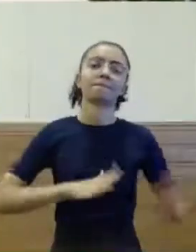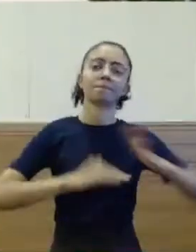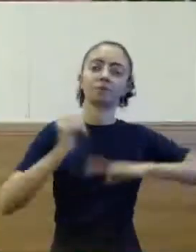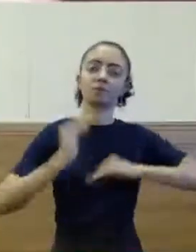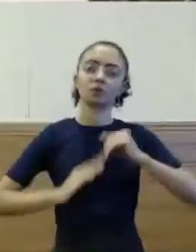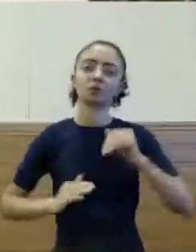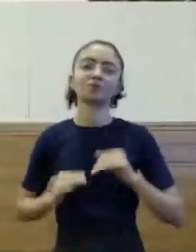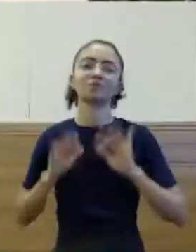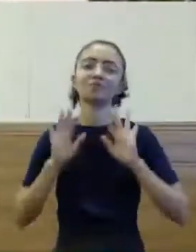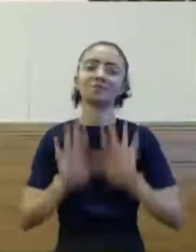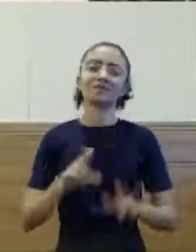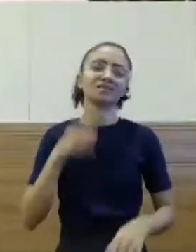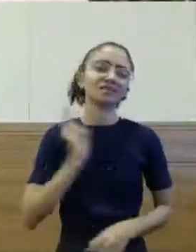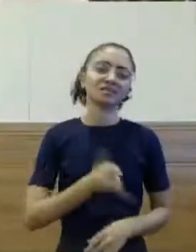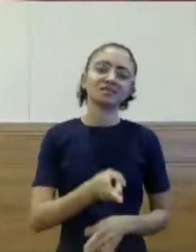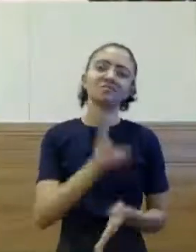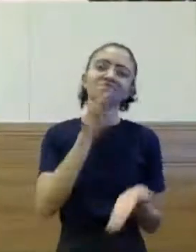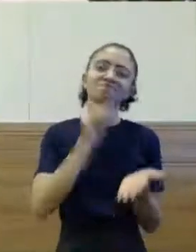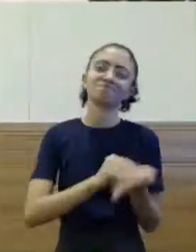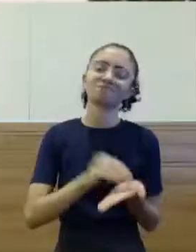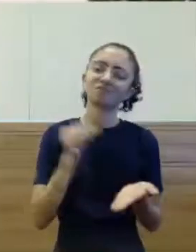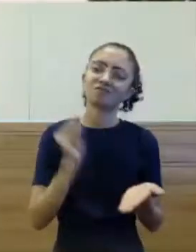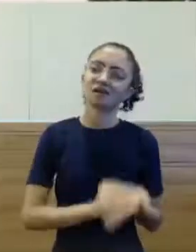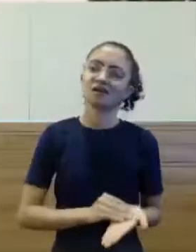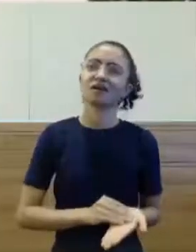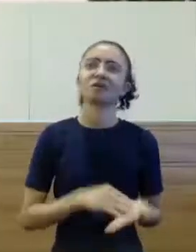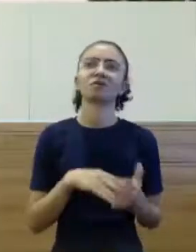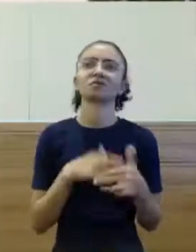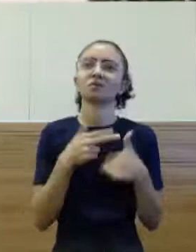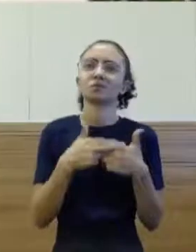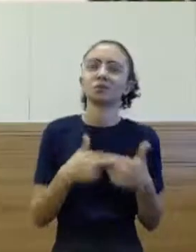be cross-cutting. We always need more.